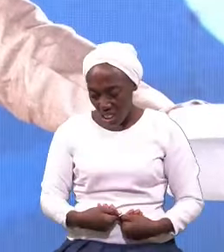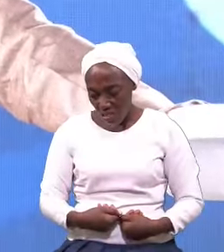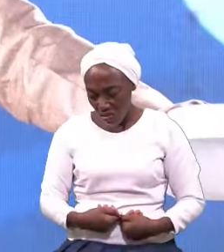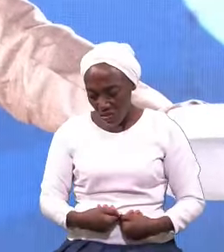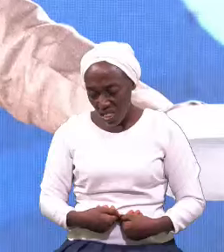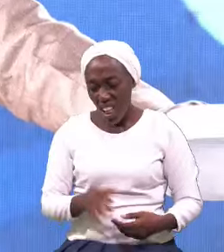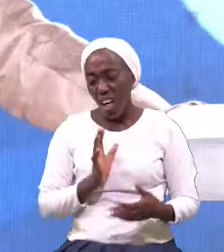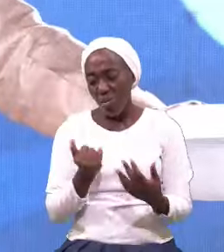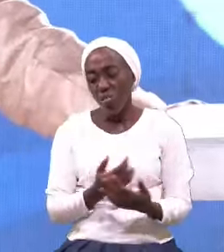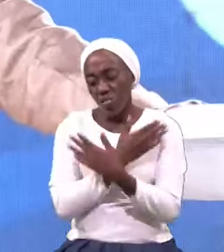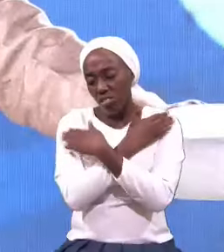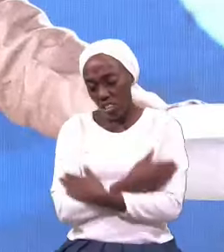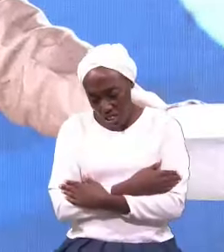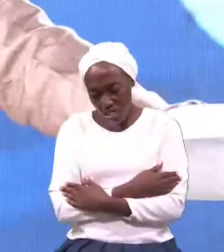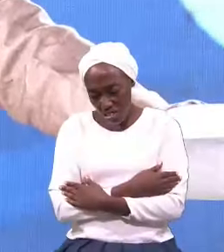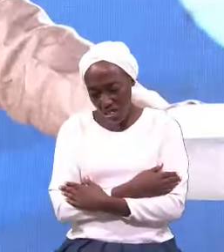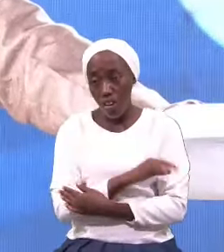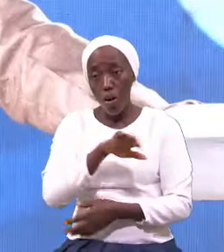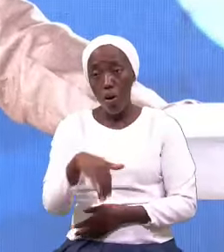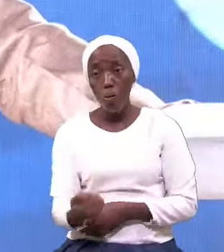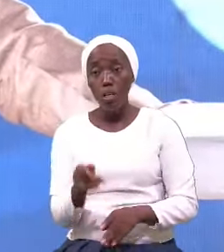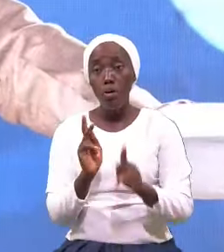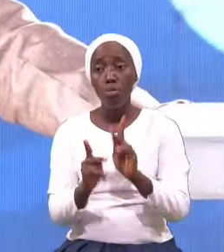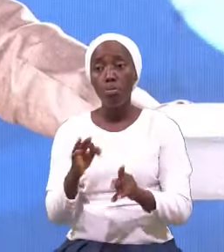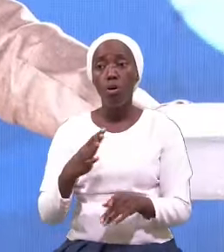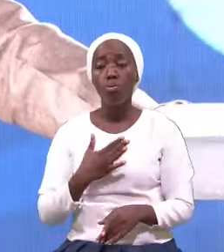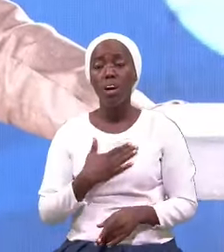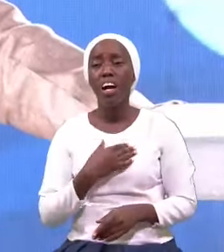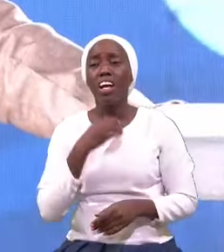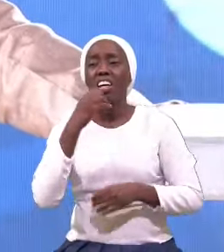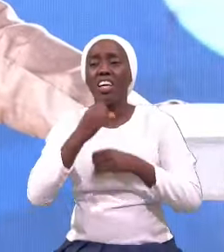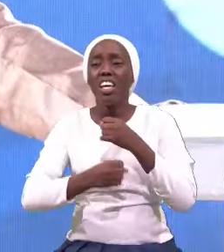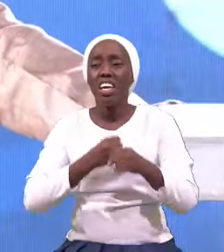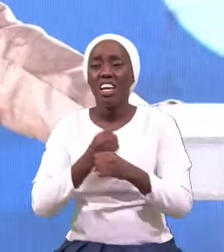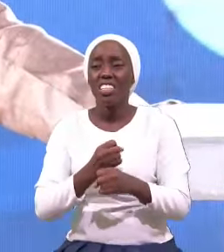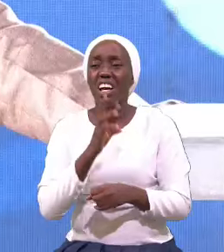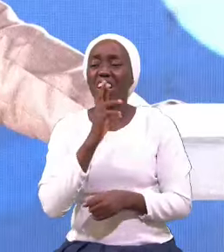want to rest. Other people of my age, they're resting and sleeping.